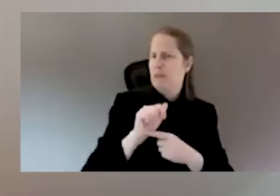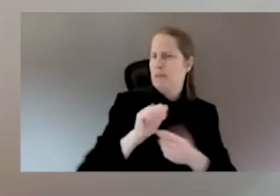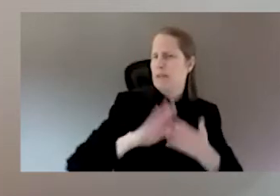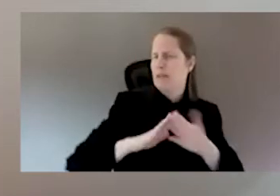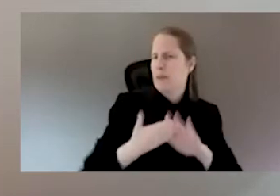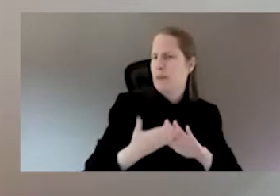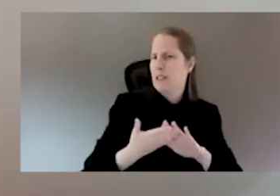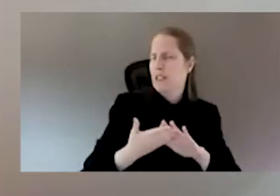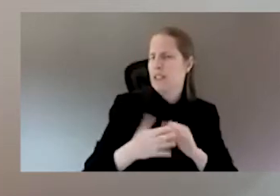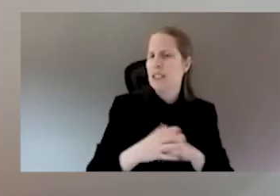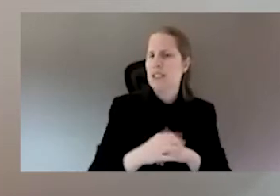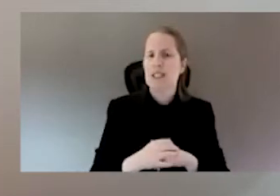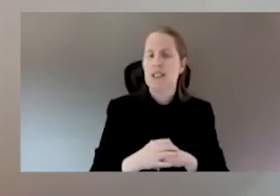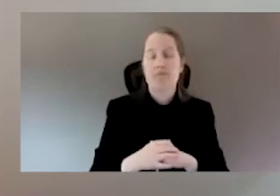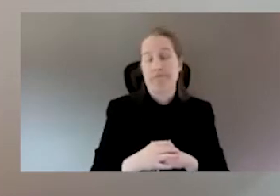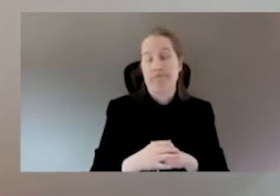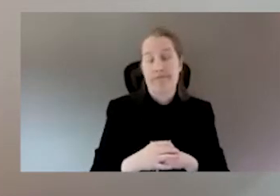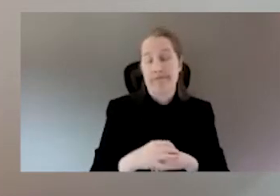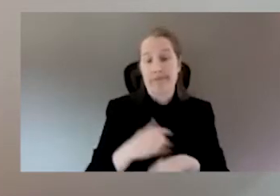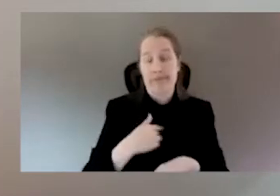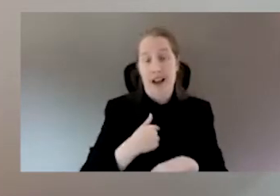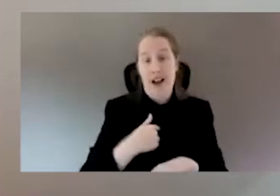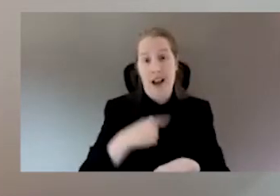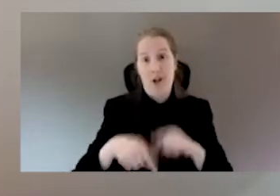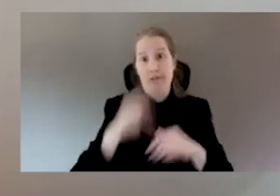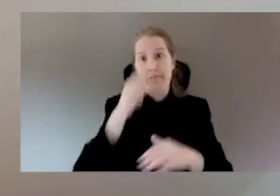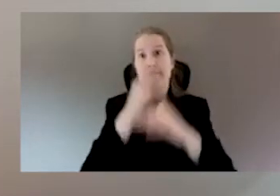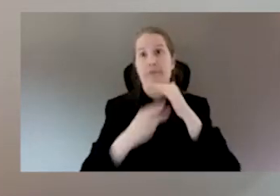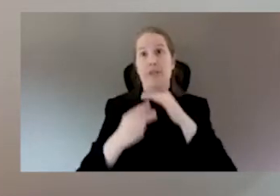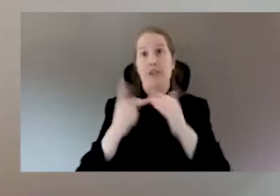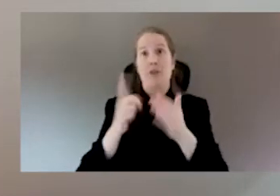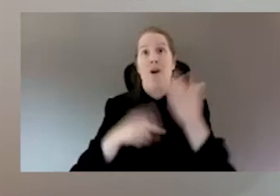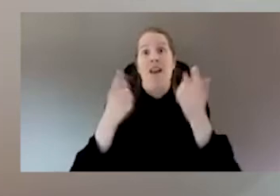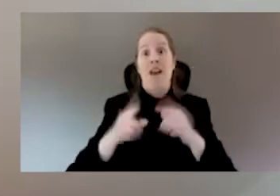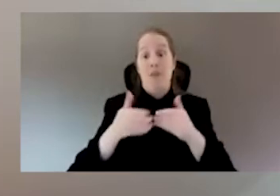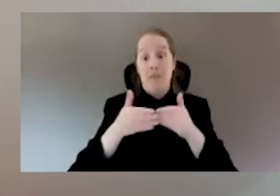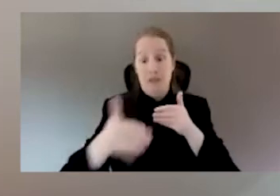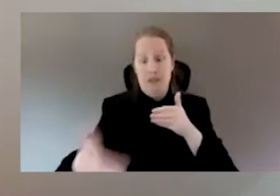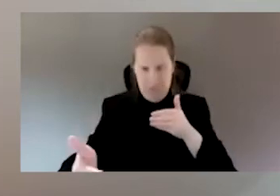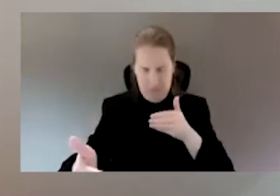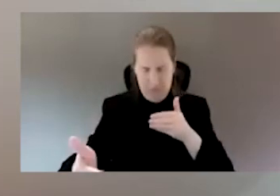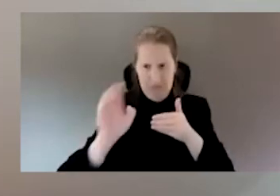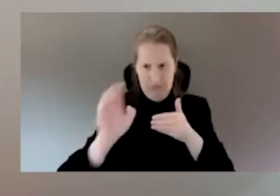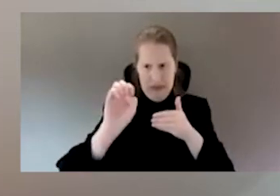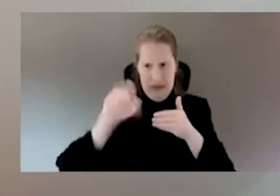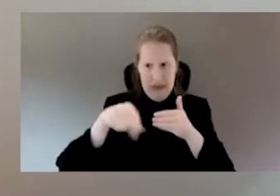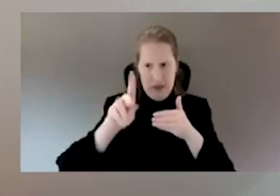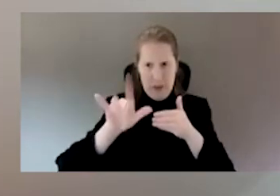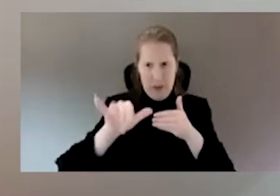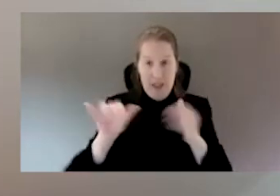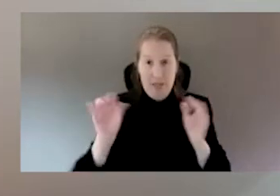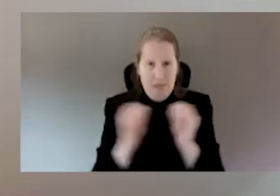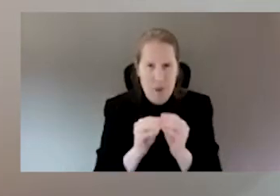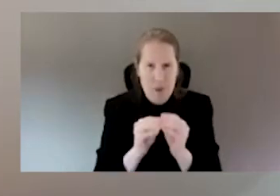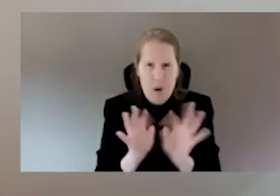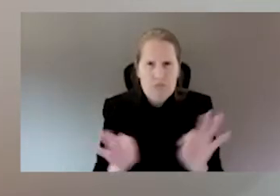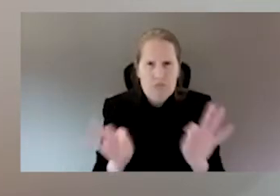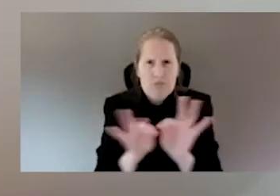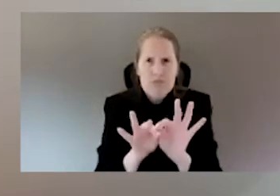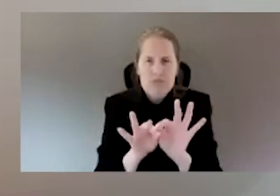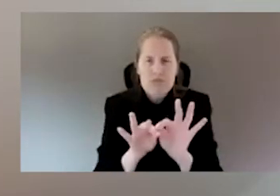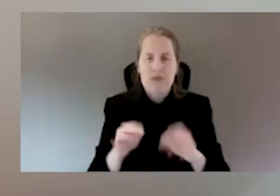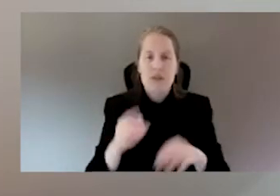had no idea that the events of 2020 would make the focus on equity even more urgent, not only for people